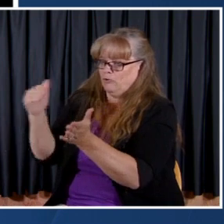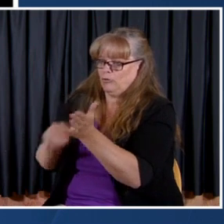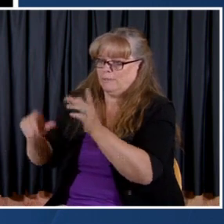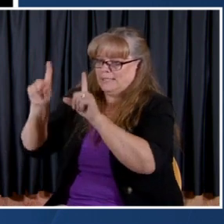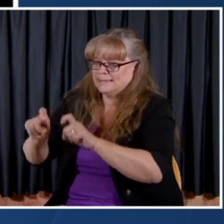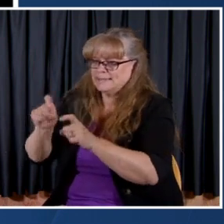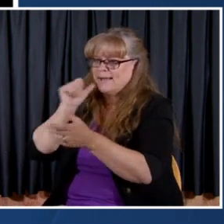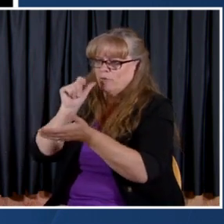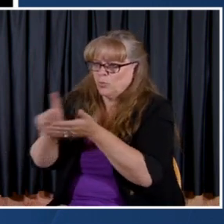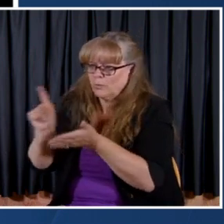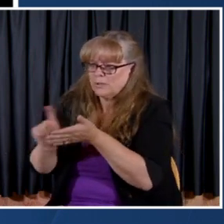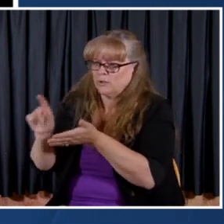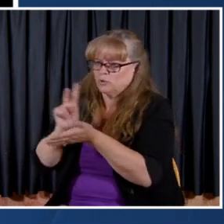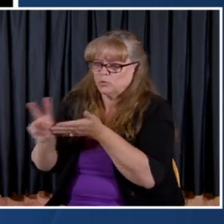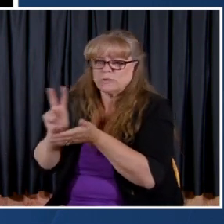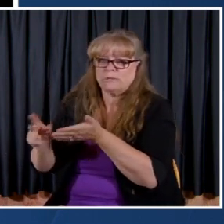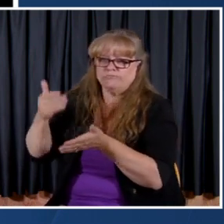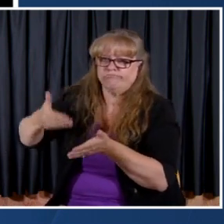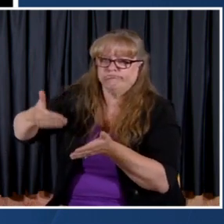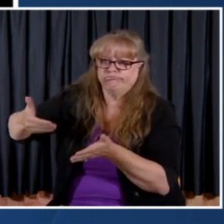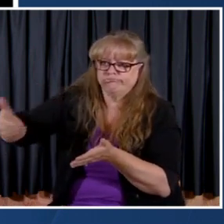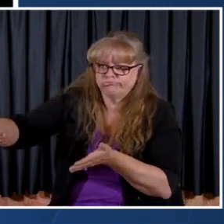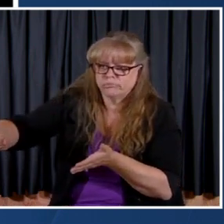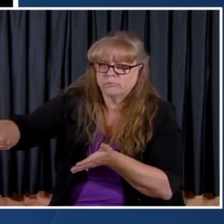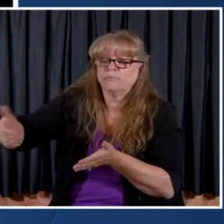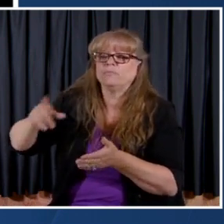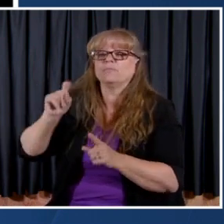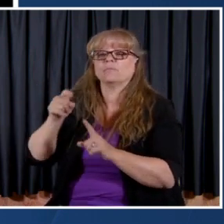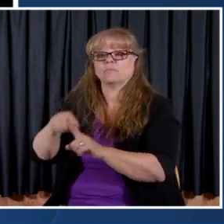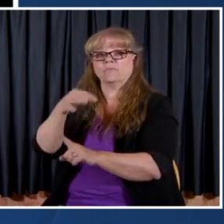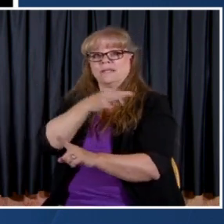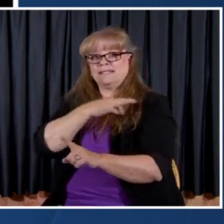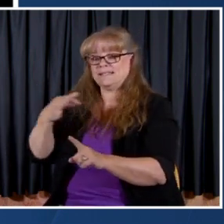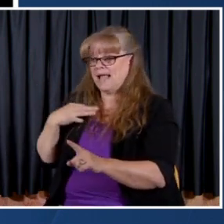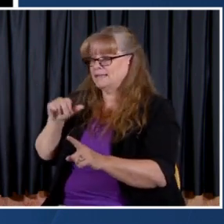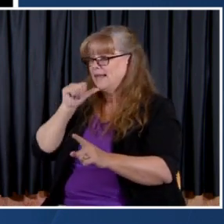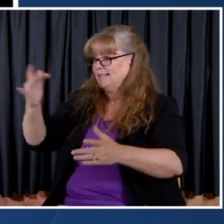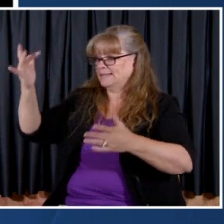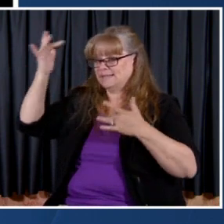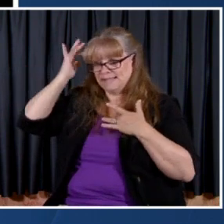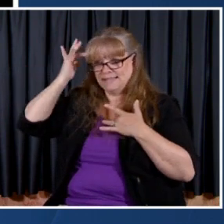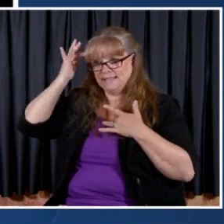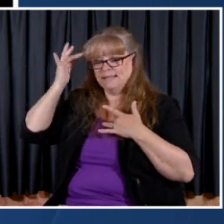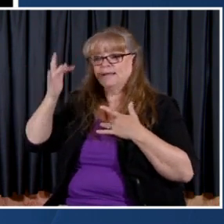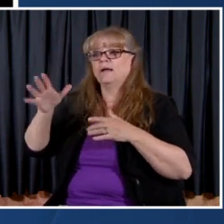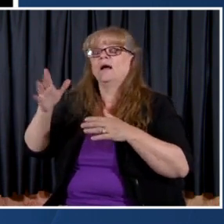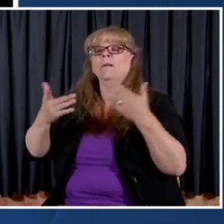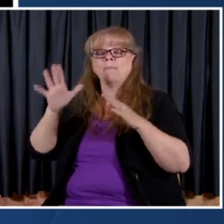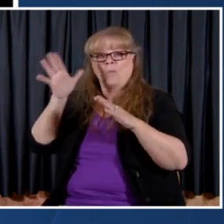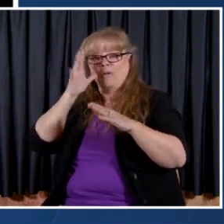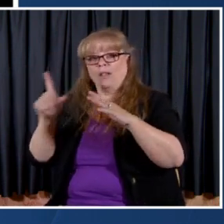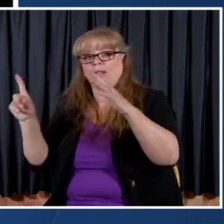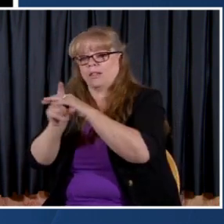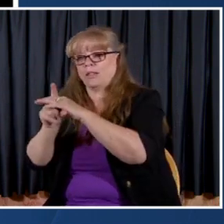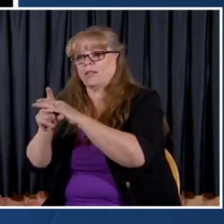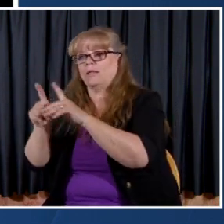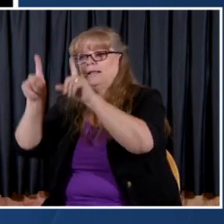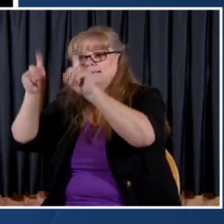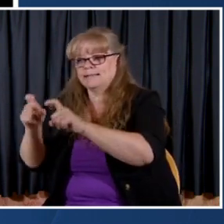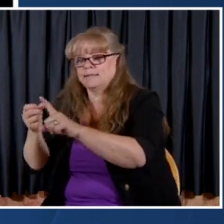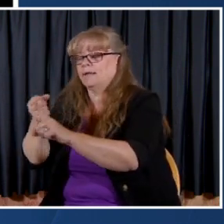help prevent the loss of life. We took some of the very earliest steps we took well before any of the stay at home or